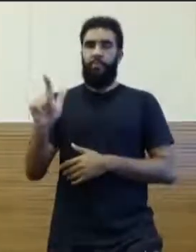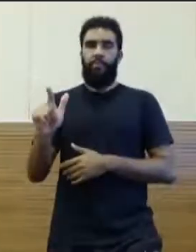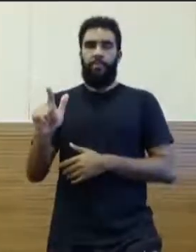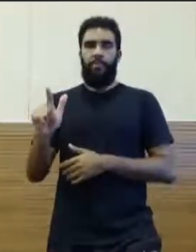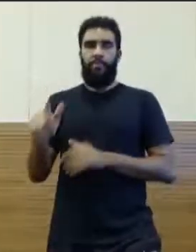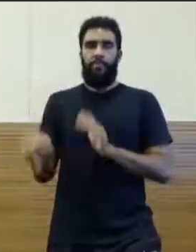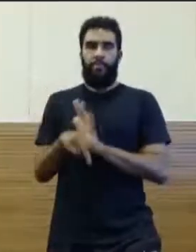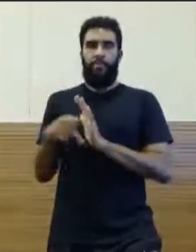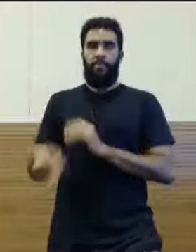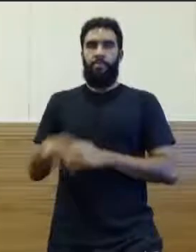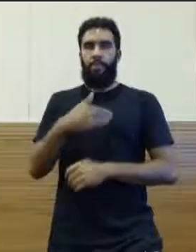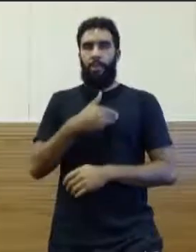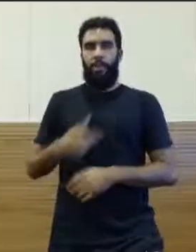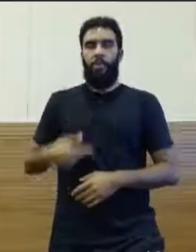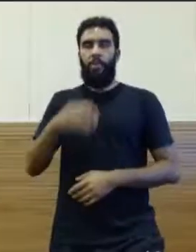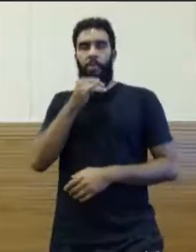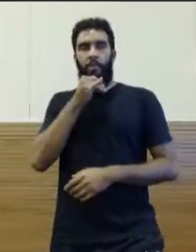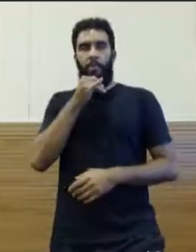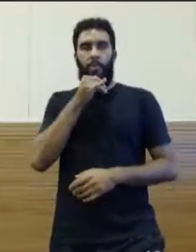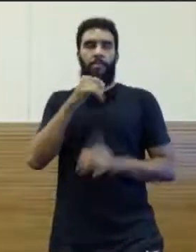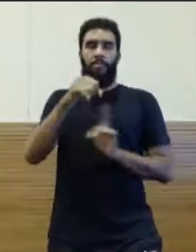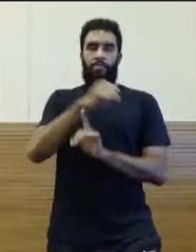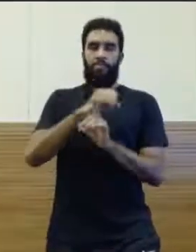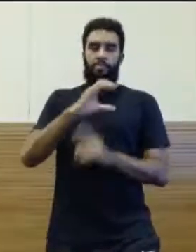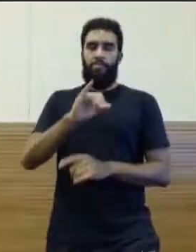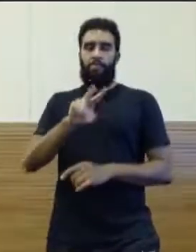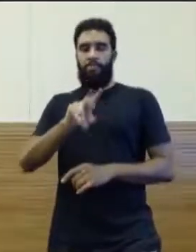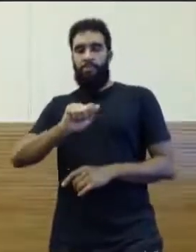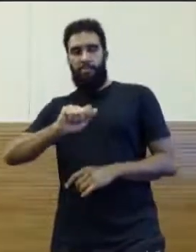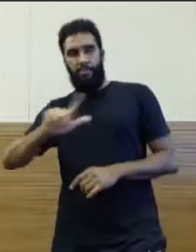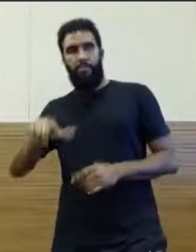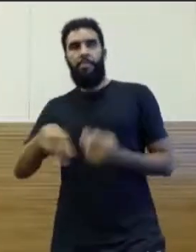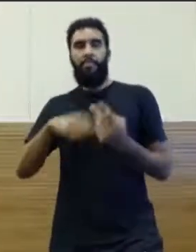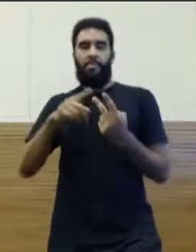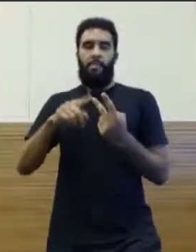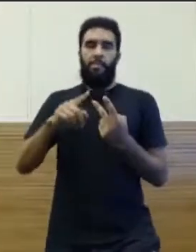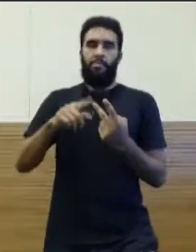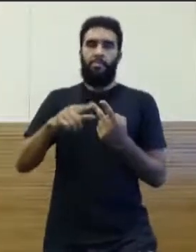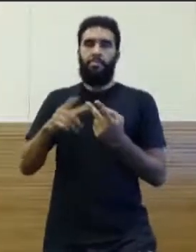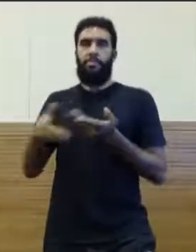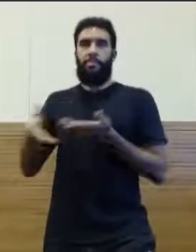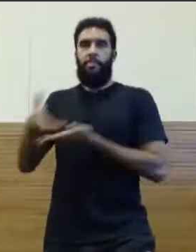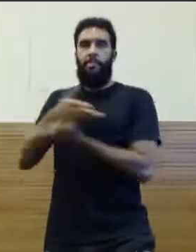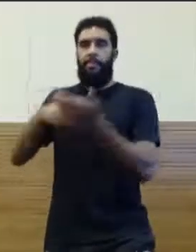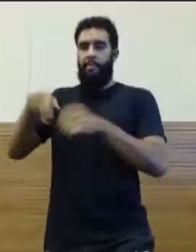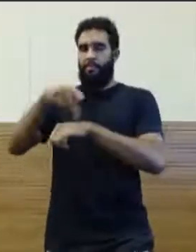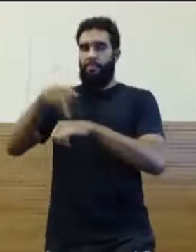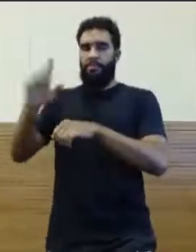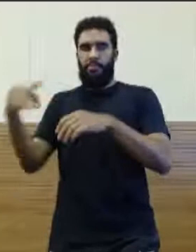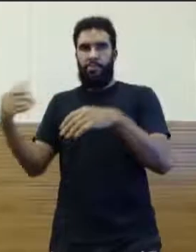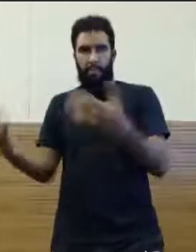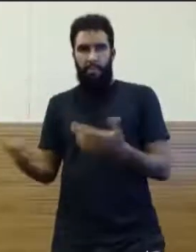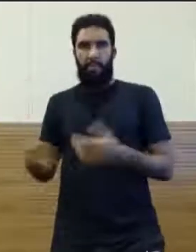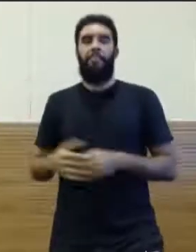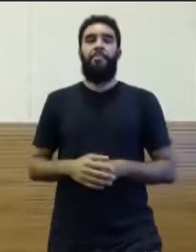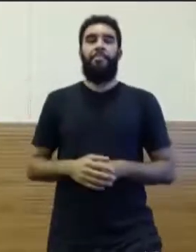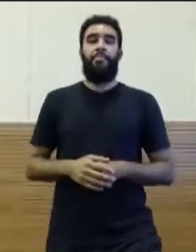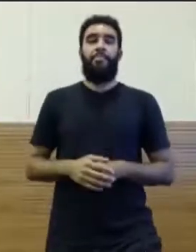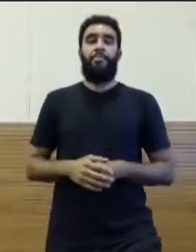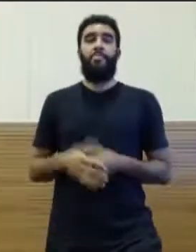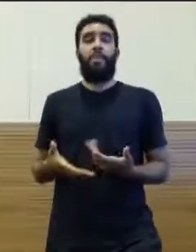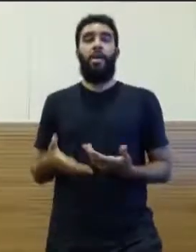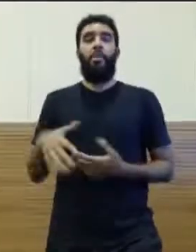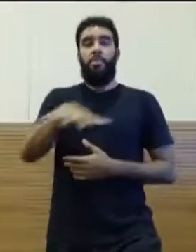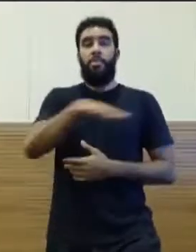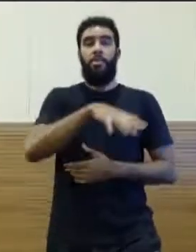government institutions, so civil society, other entities of international cooperation as